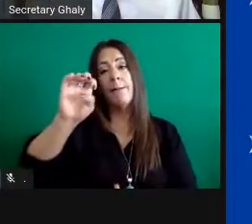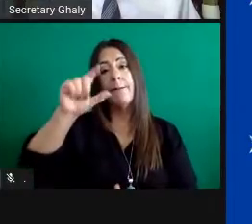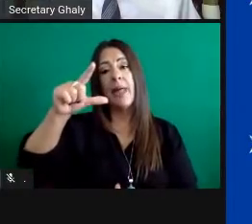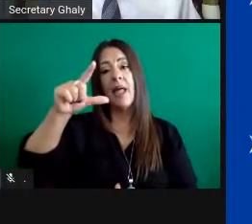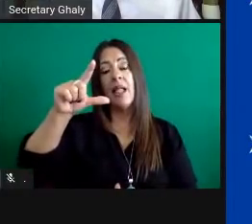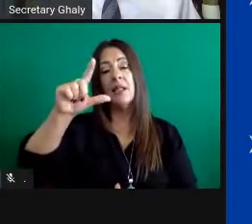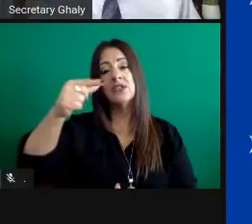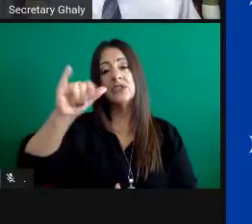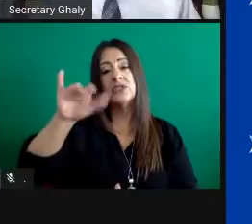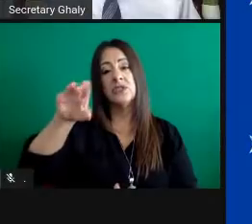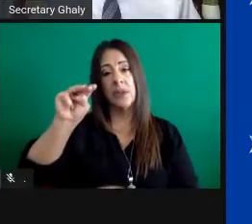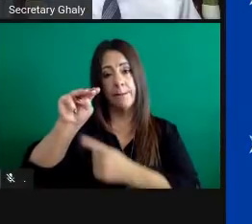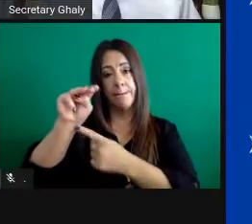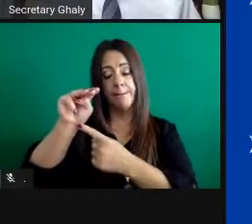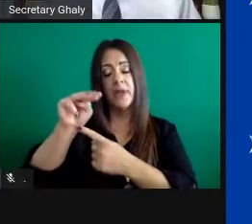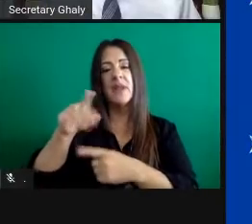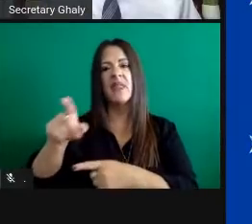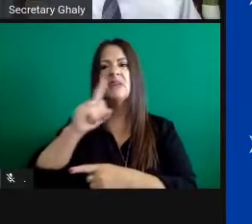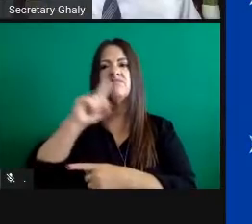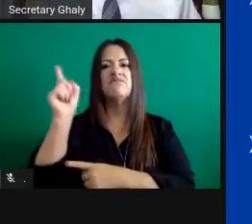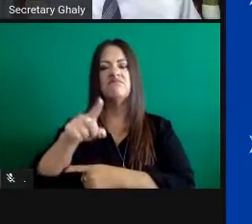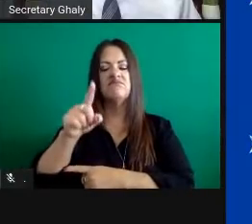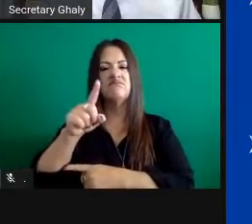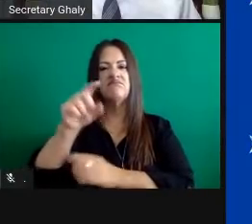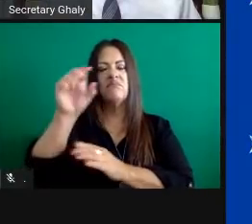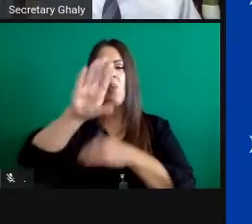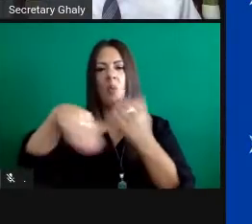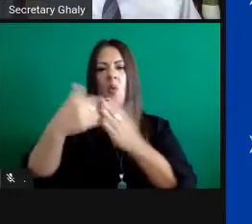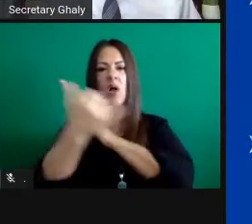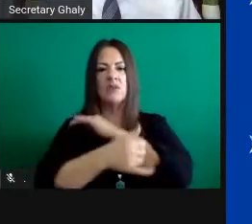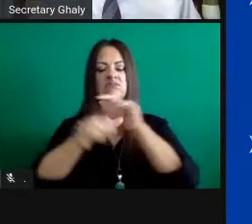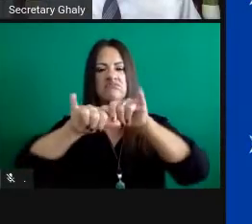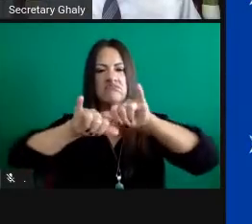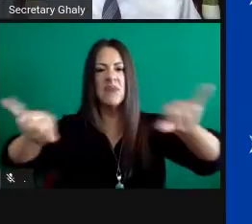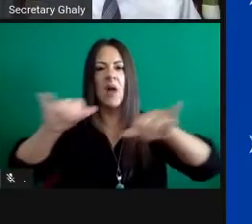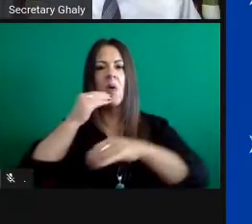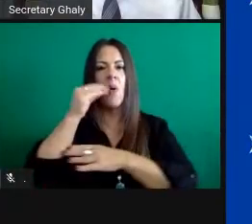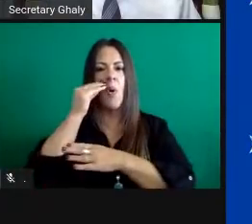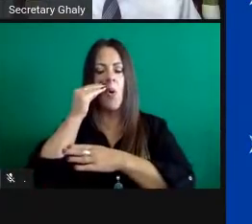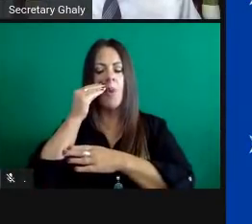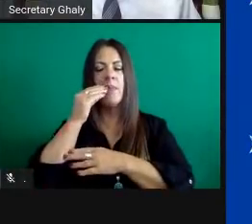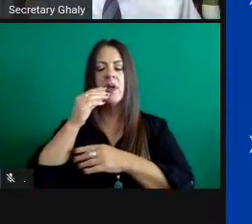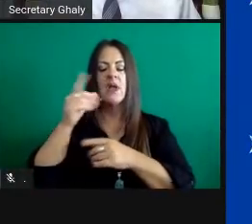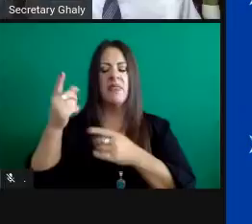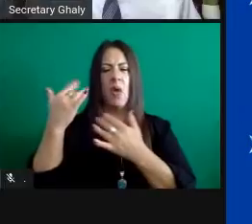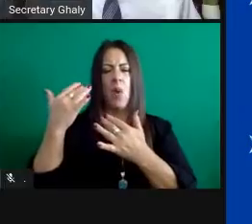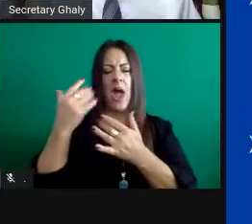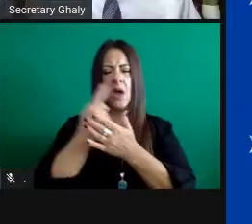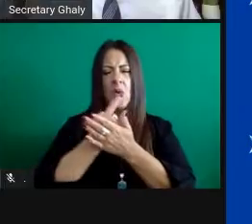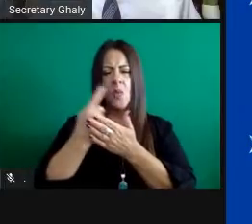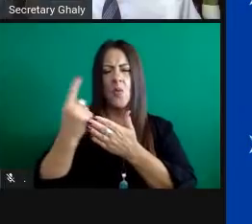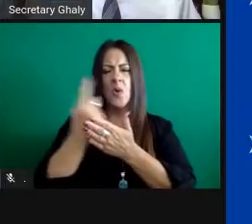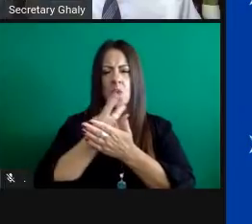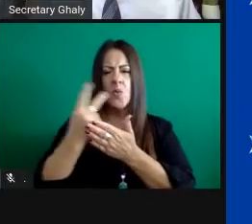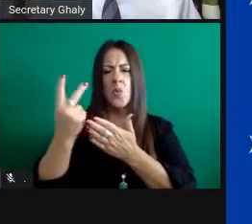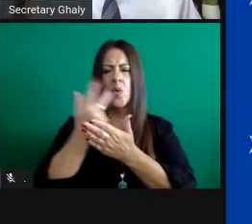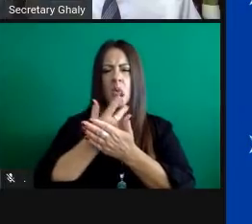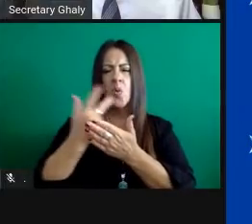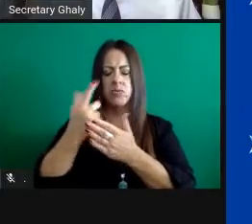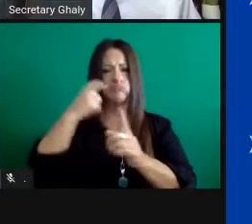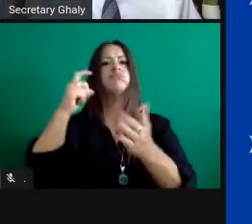imposed a nationwide closure, the positivity rate in just 3 weeks fell from 21% to